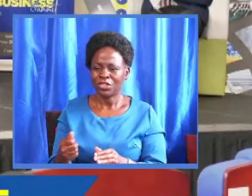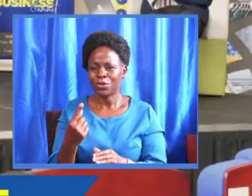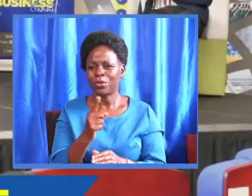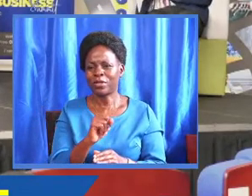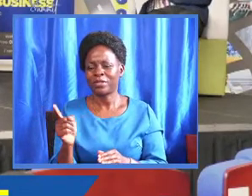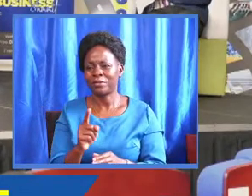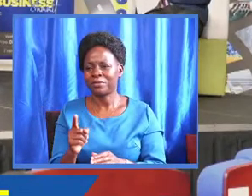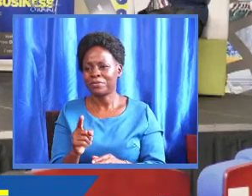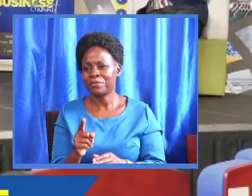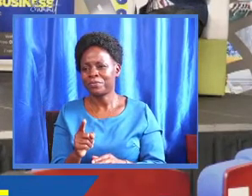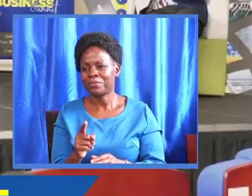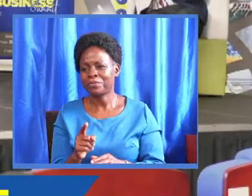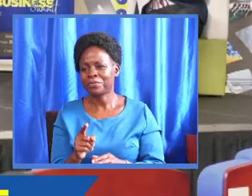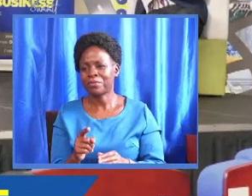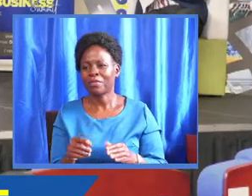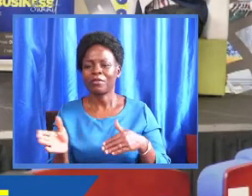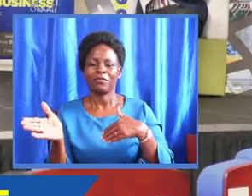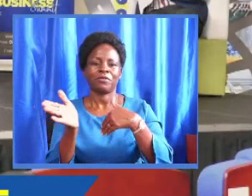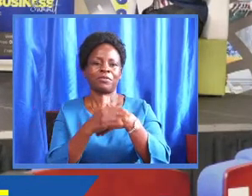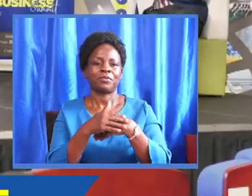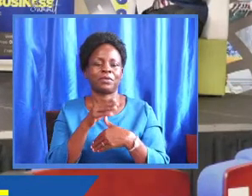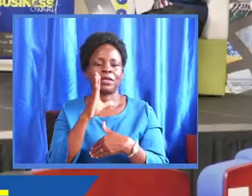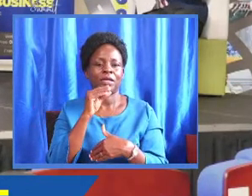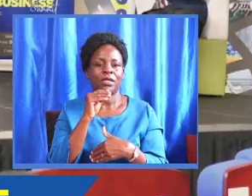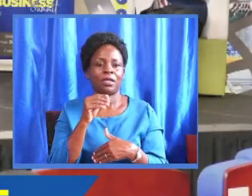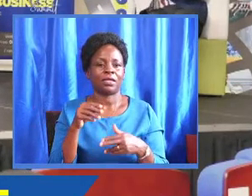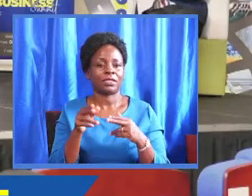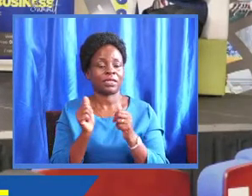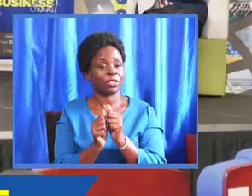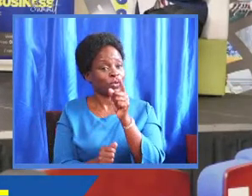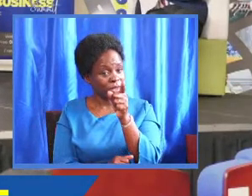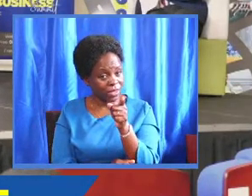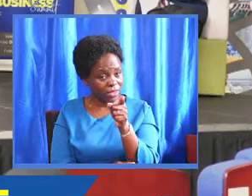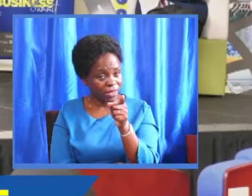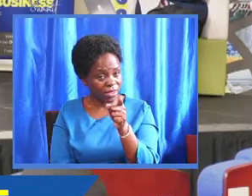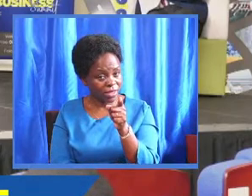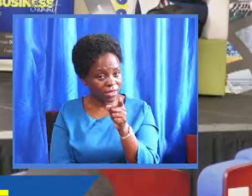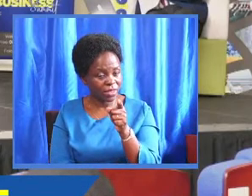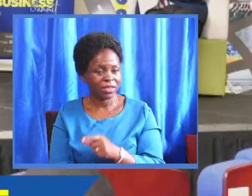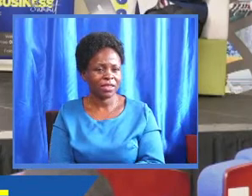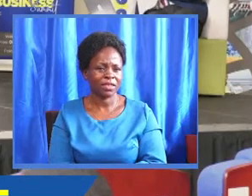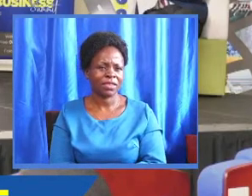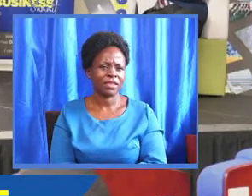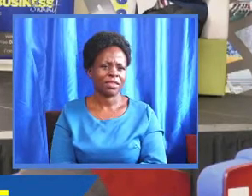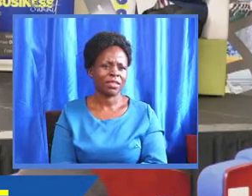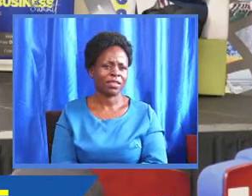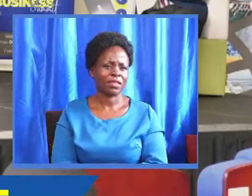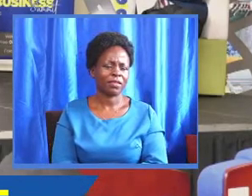for closing remarks. I'll start with you, Shalom.